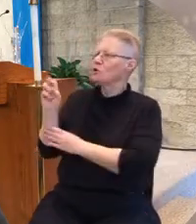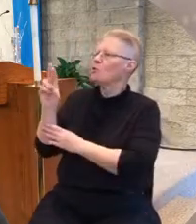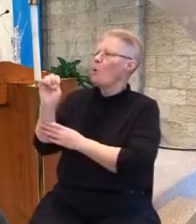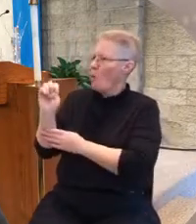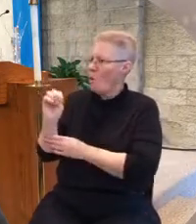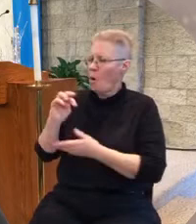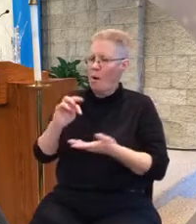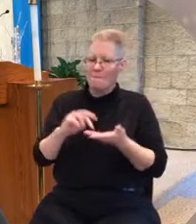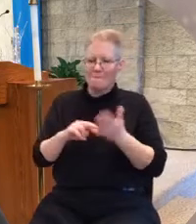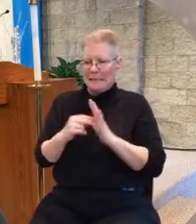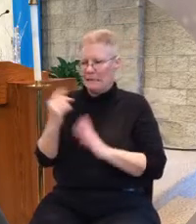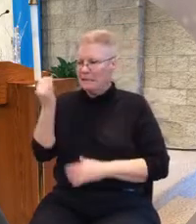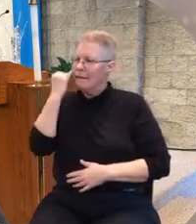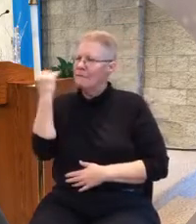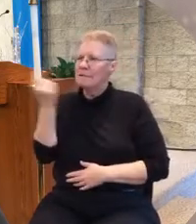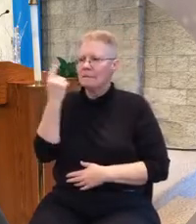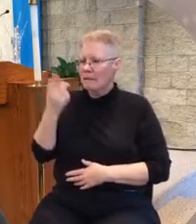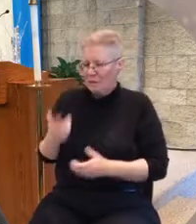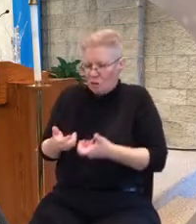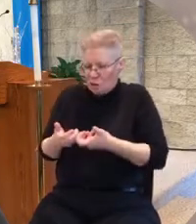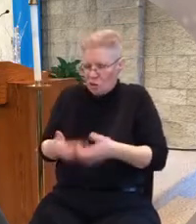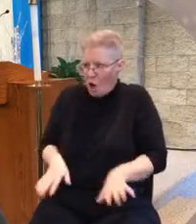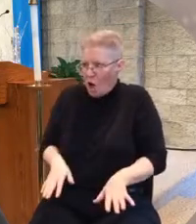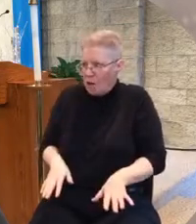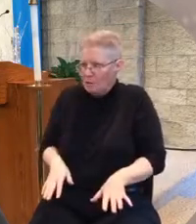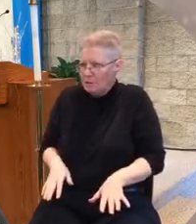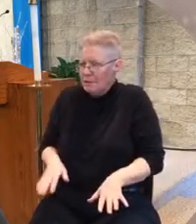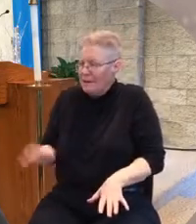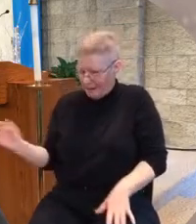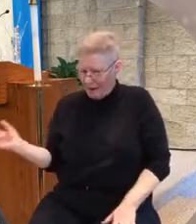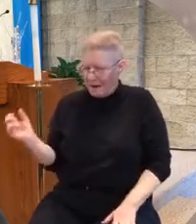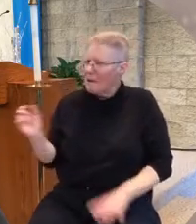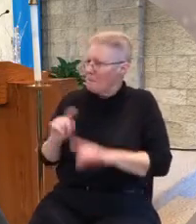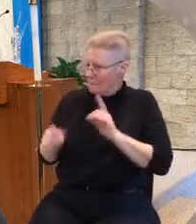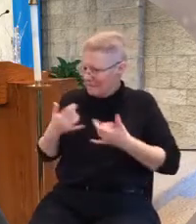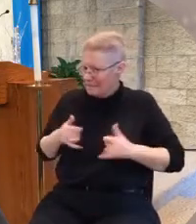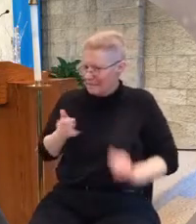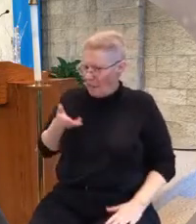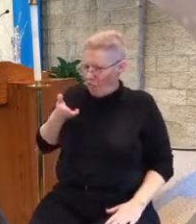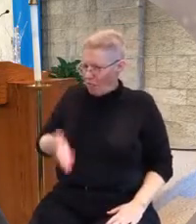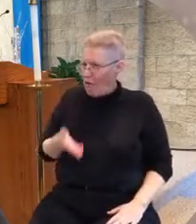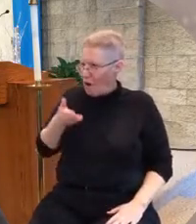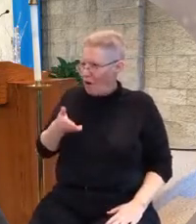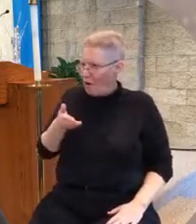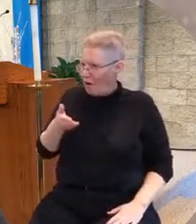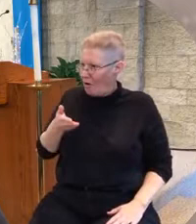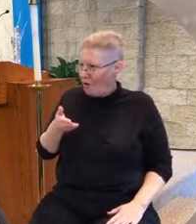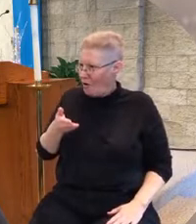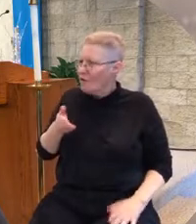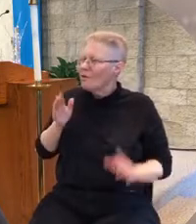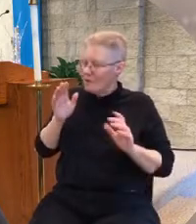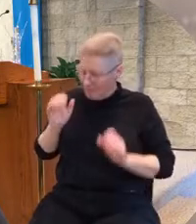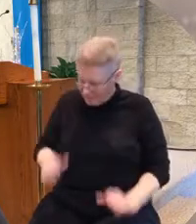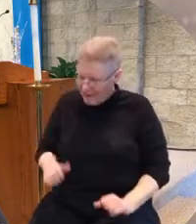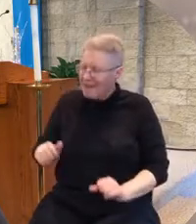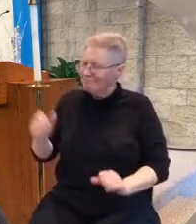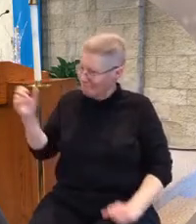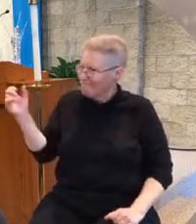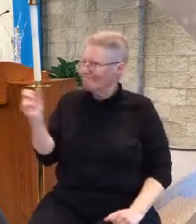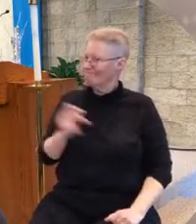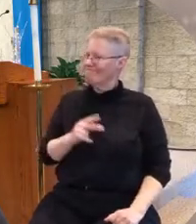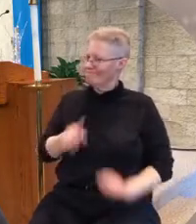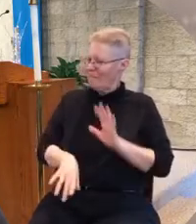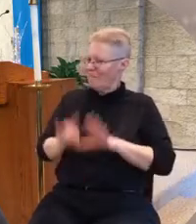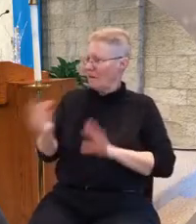lost. But it's still there. And how does that happen? Because in the third step, we make a decision to turn our